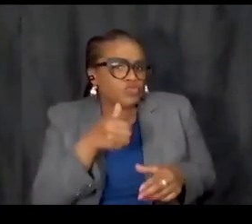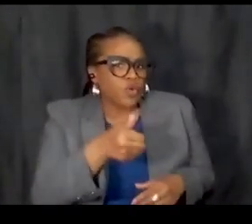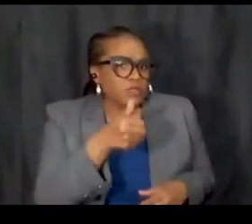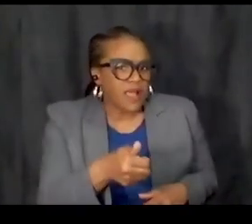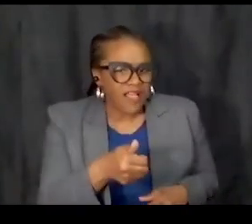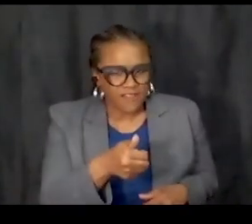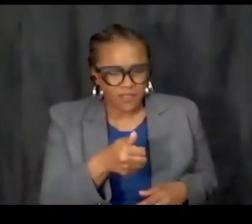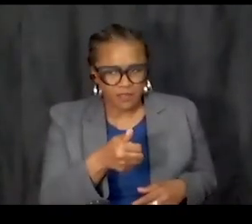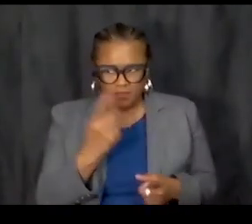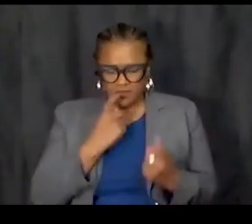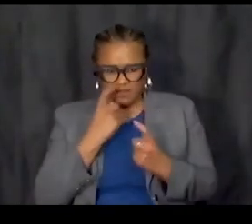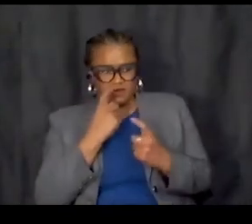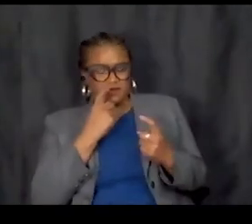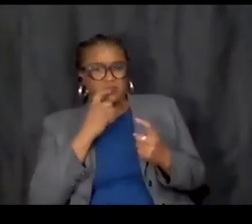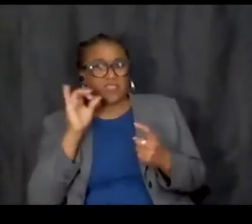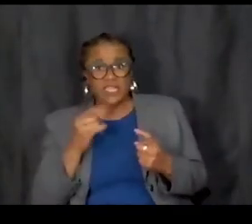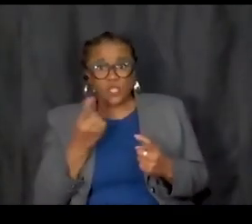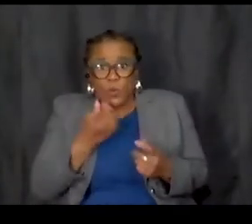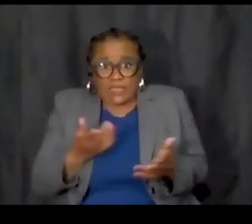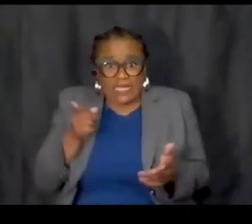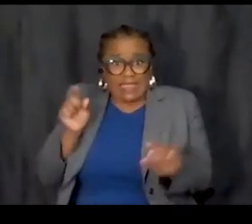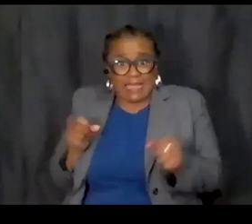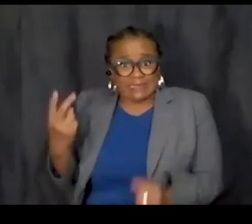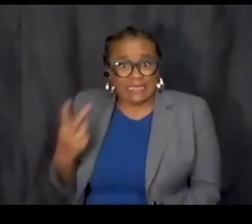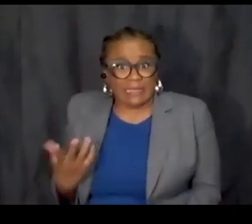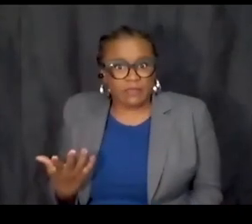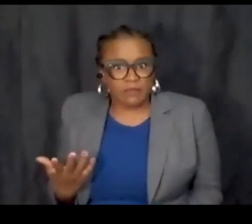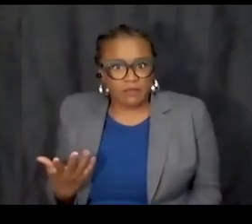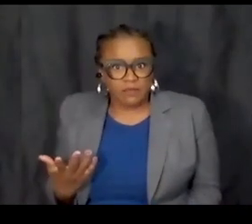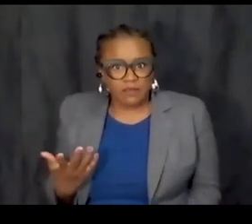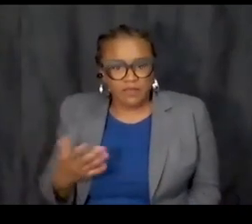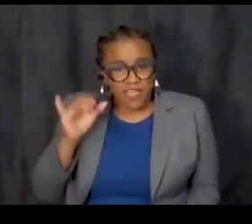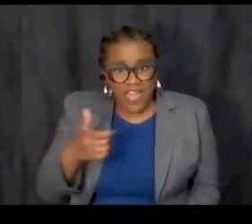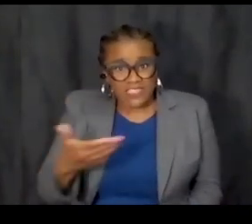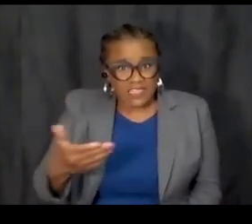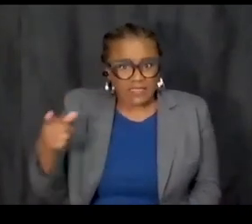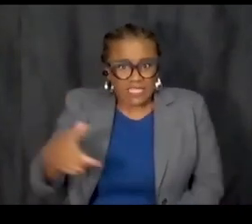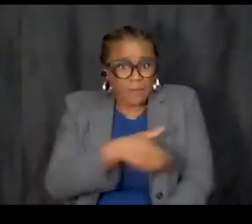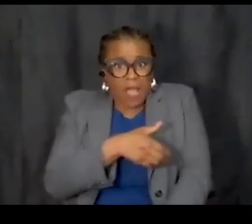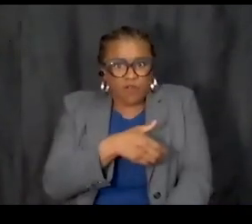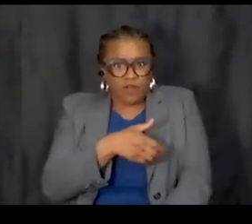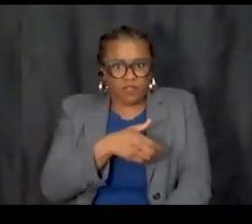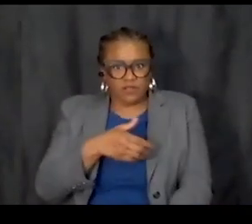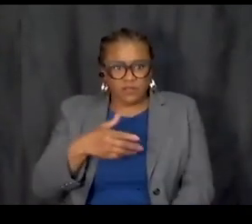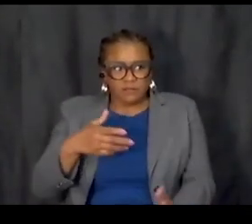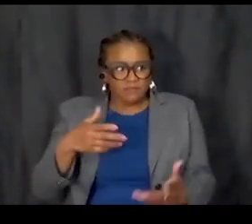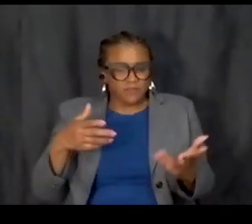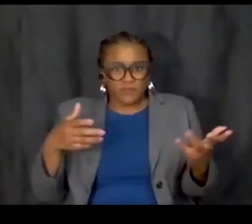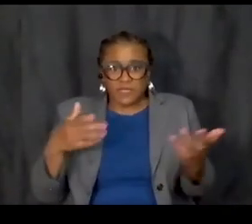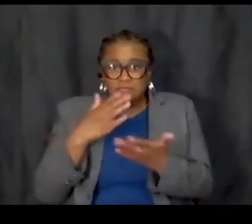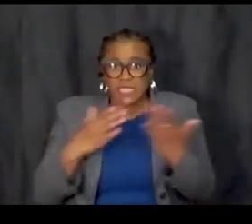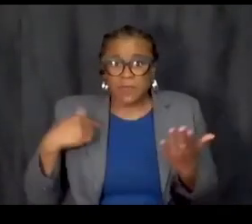just the thing that they can see, you know? So that's the thing that's so powerful about it is that, you know, some of us have these